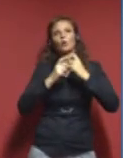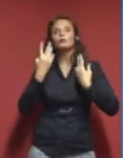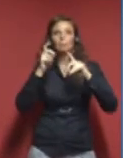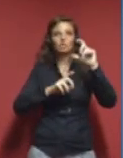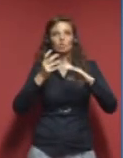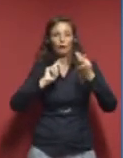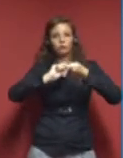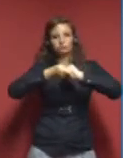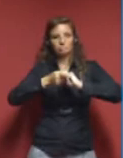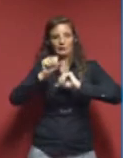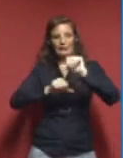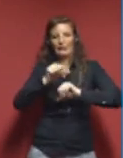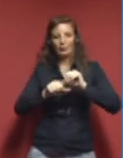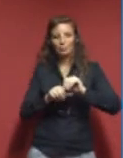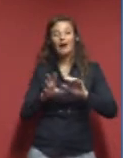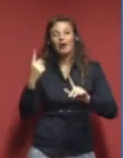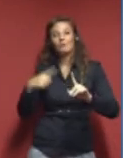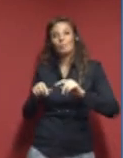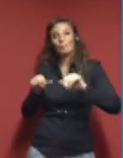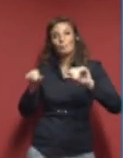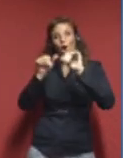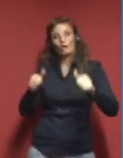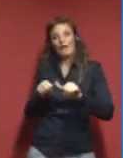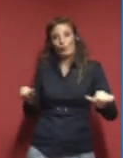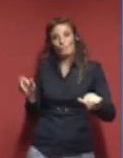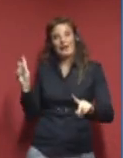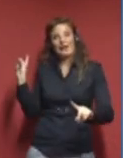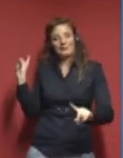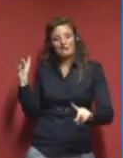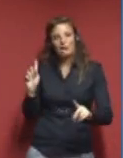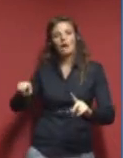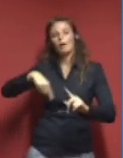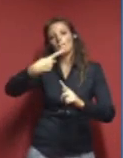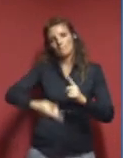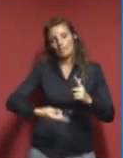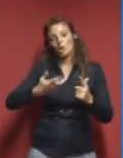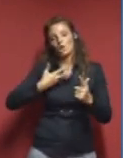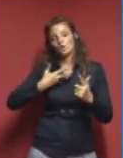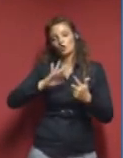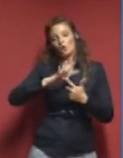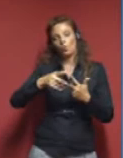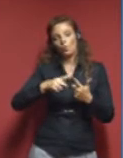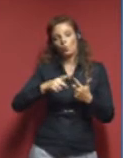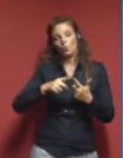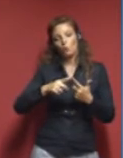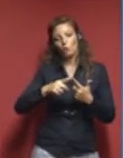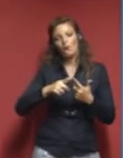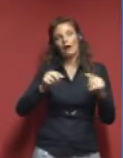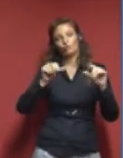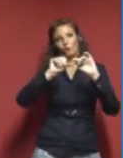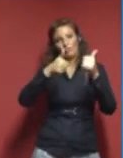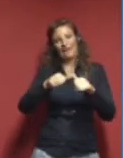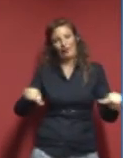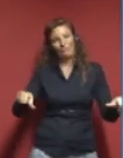here we have an early prototype, and next to it, sort of a beefed-up version with a different laser. Here's